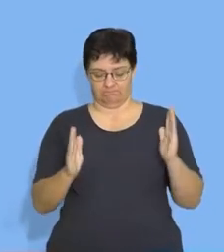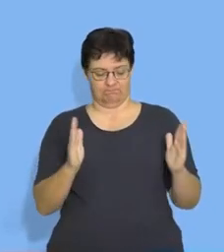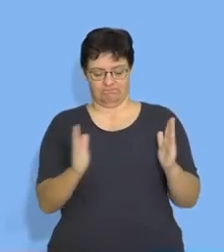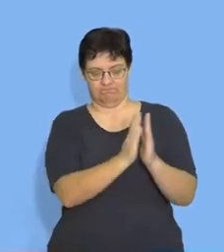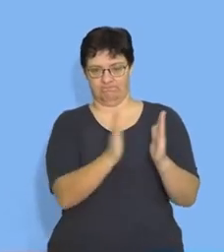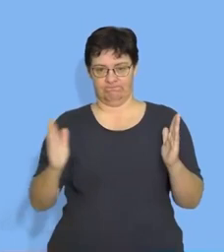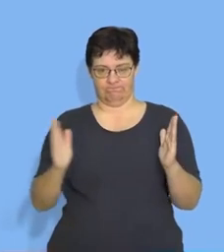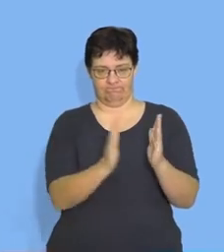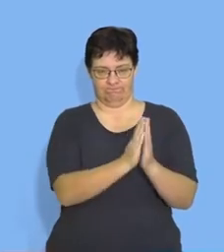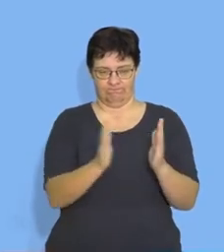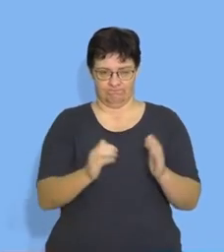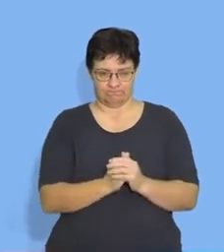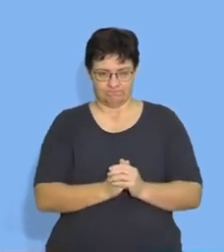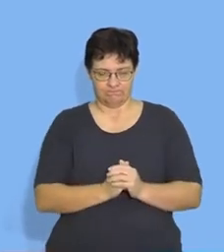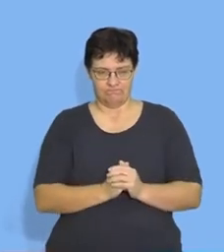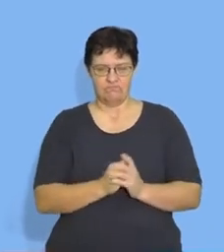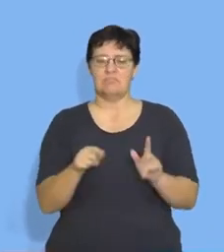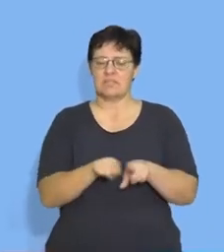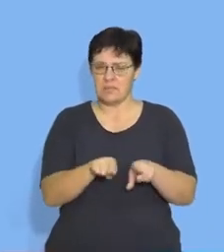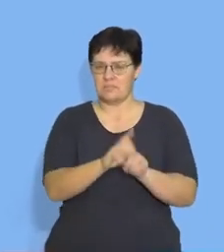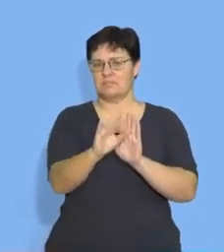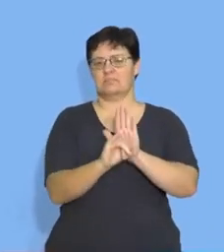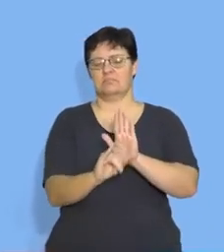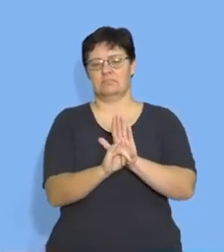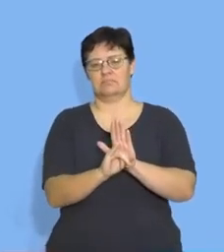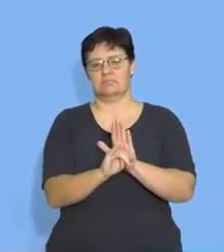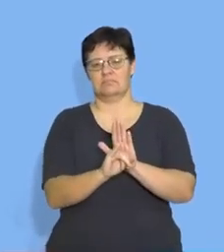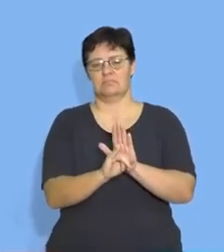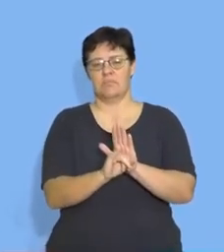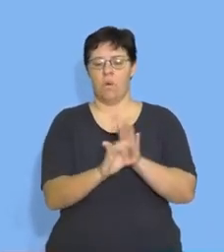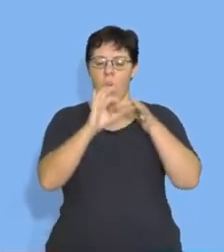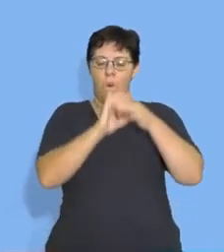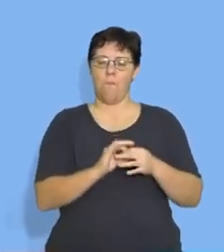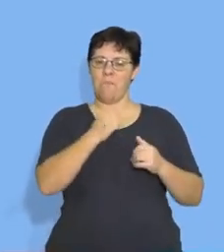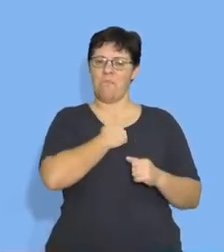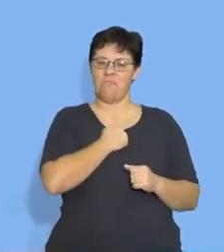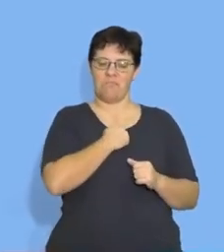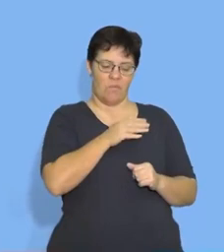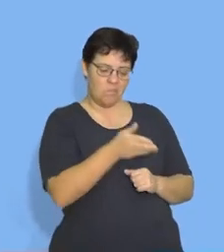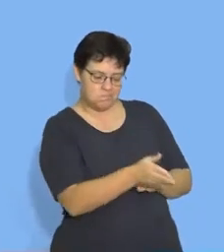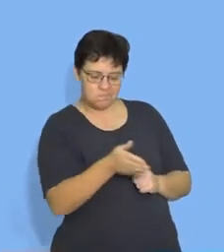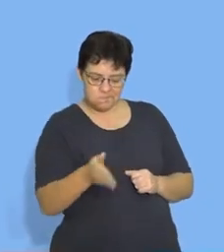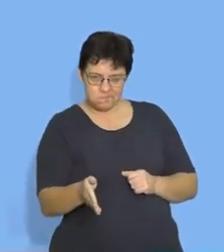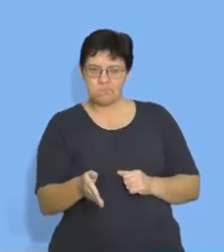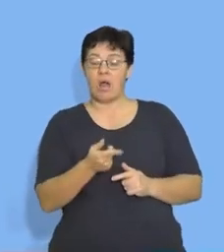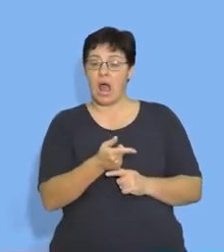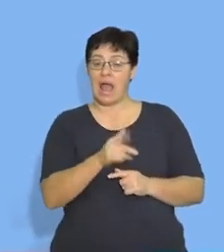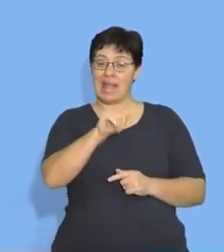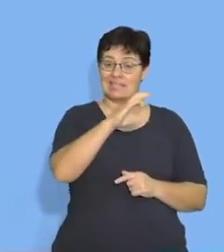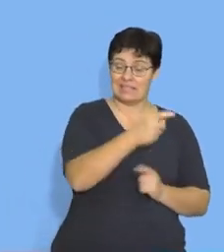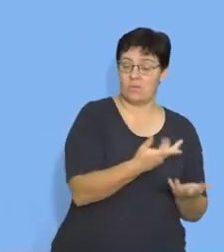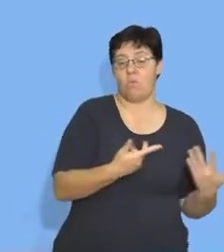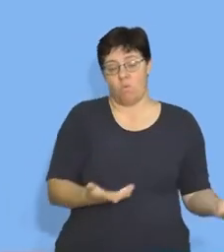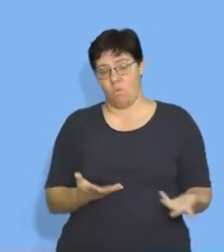And then we shall also try and identify some of the common household substances, so that what the chemistry that we learn, we also try